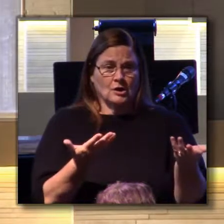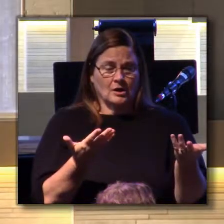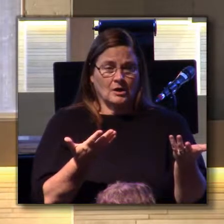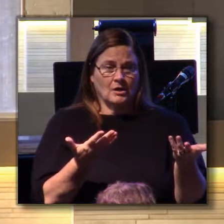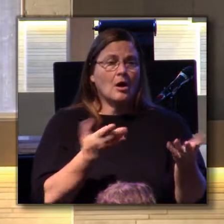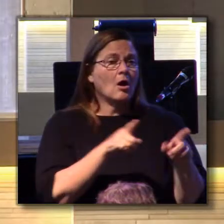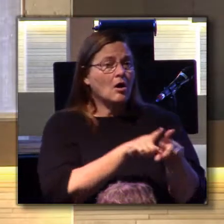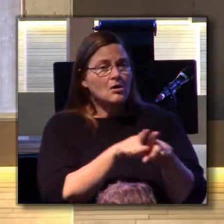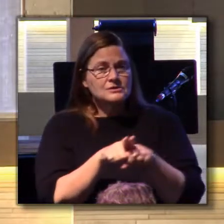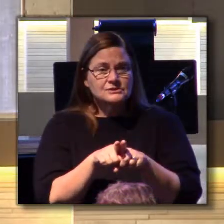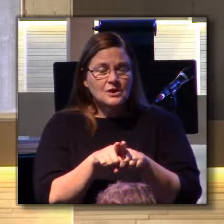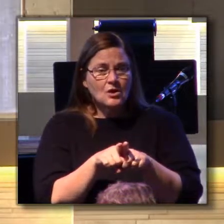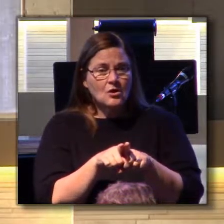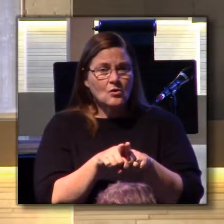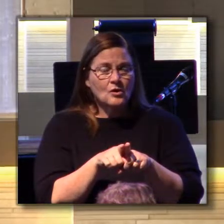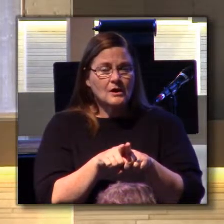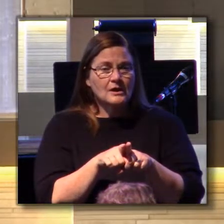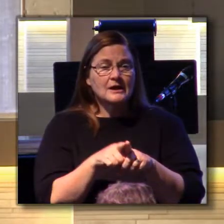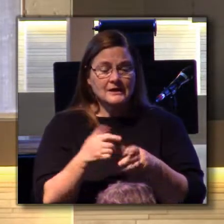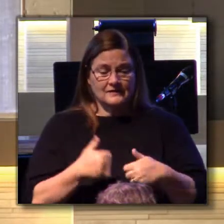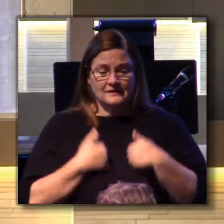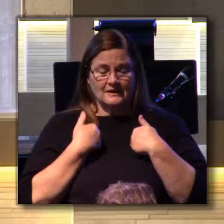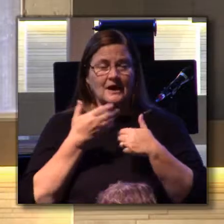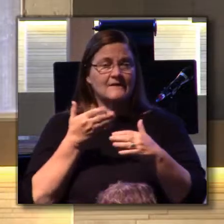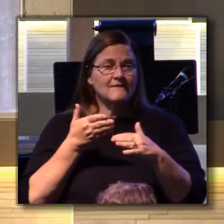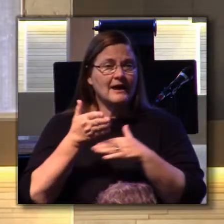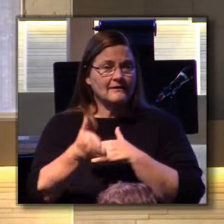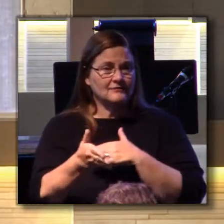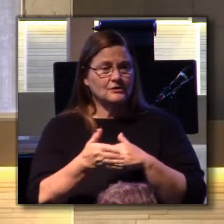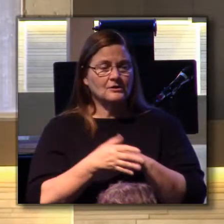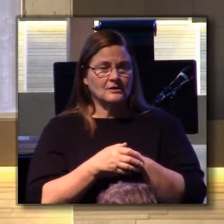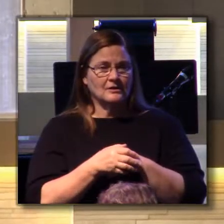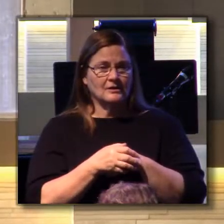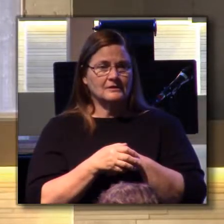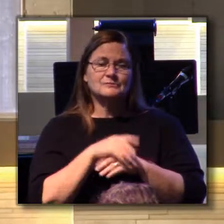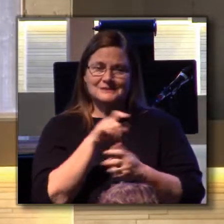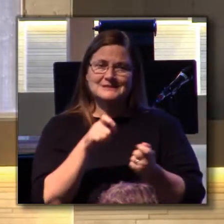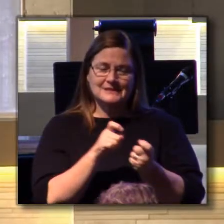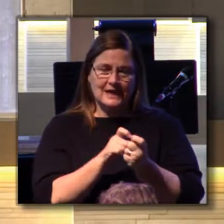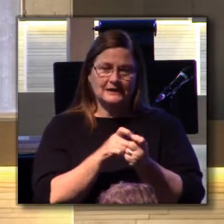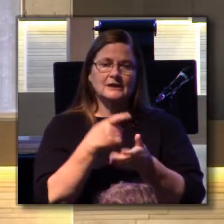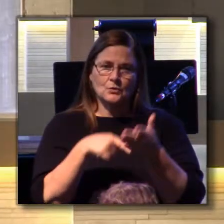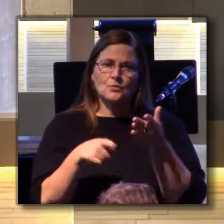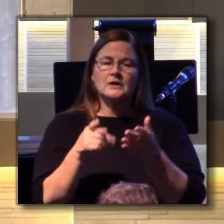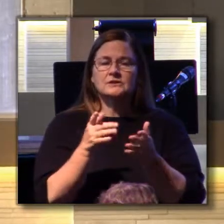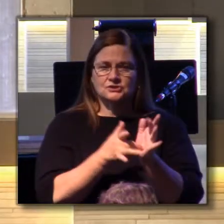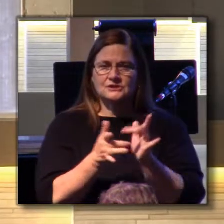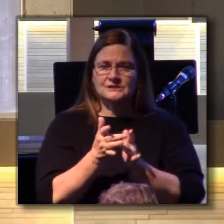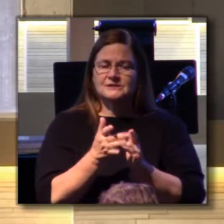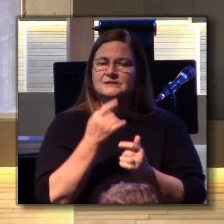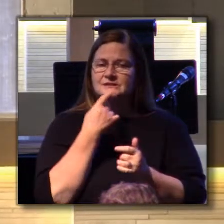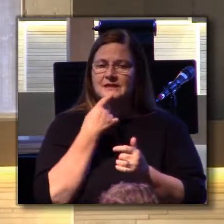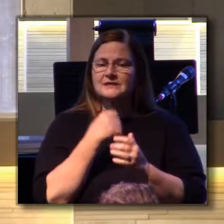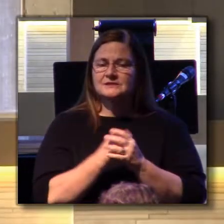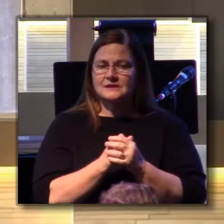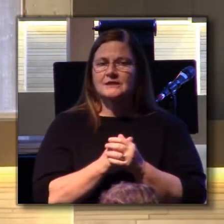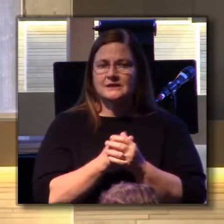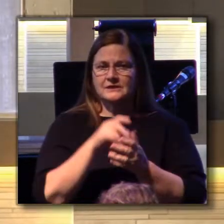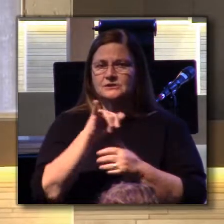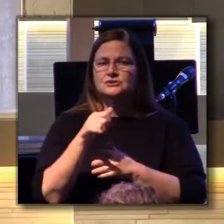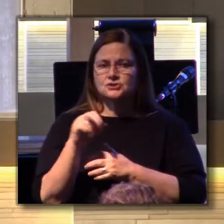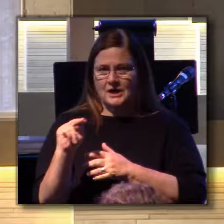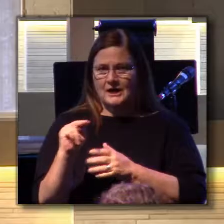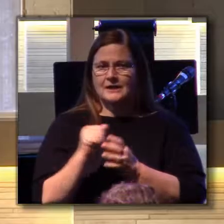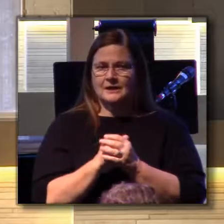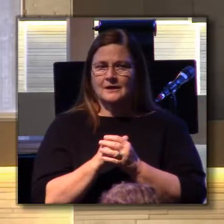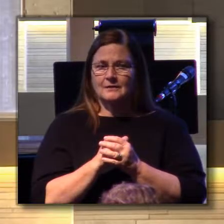and in the life to come, which, of course, is exactly what Jesus says in the Gospel of John. But he says it differently here